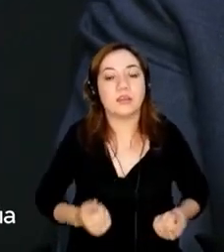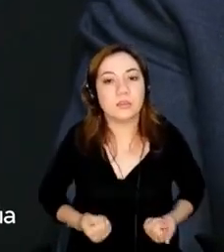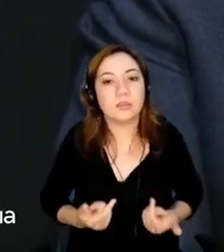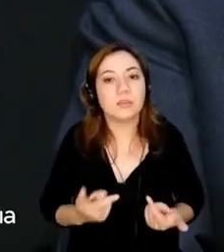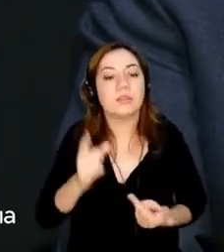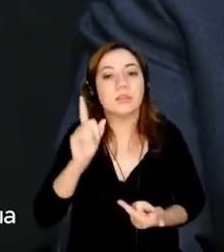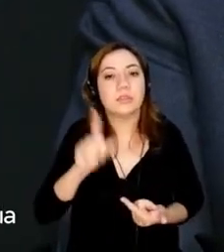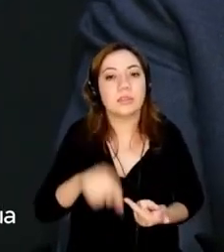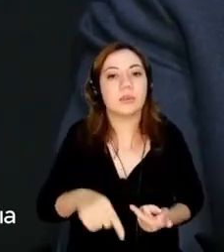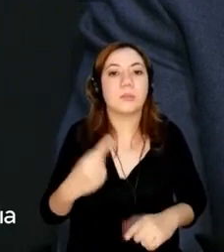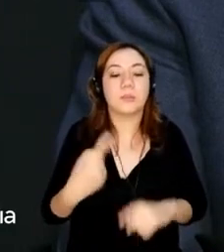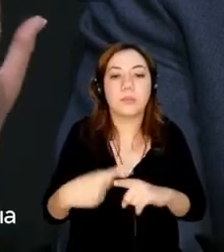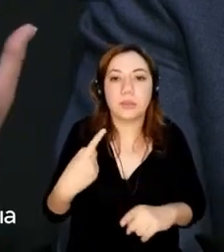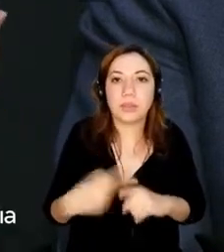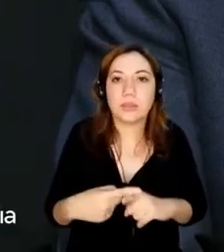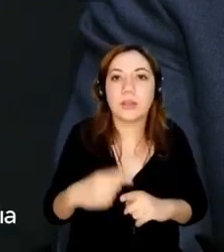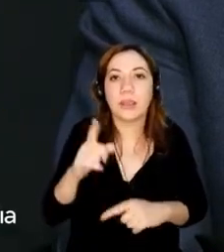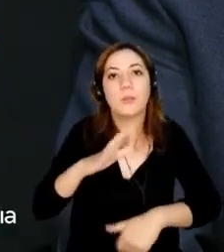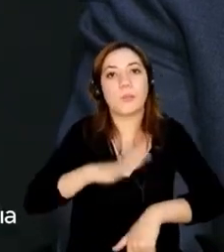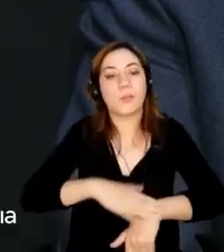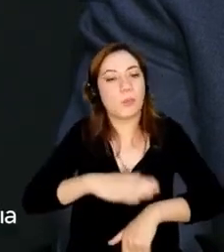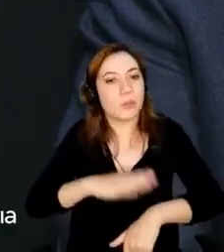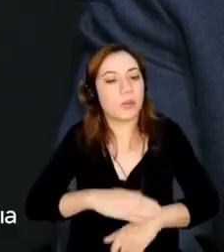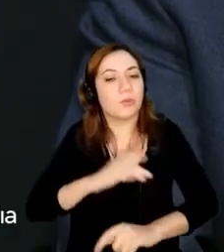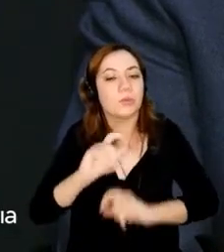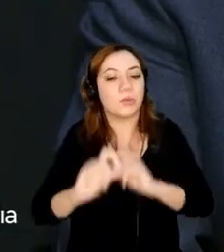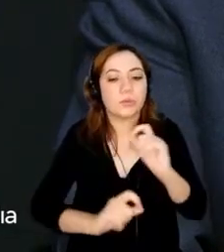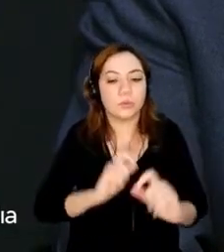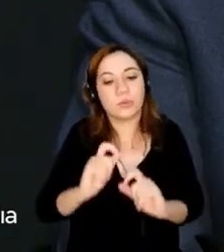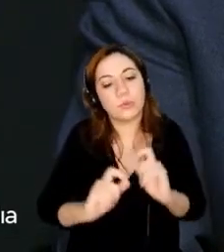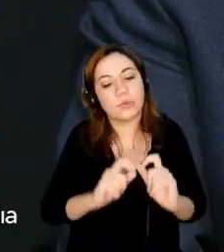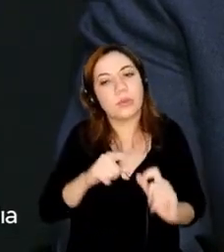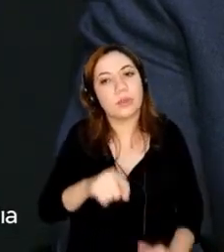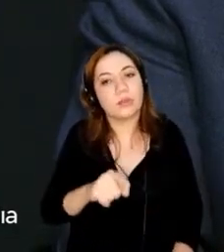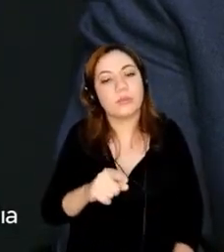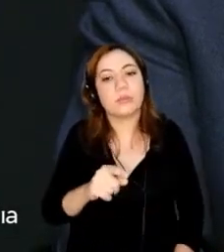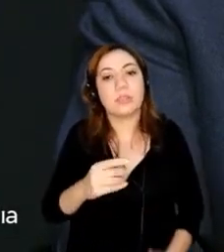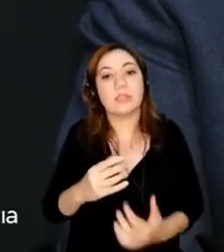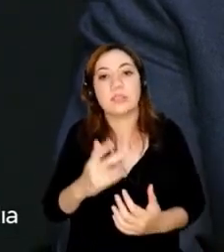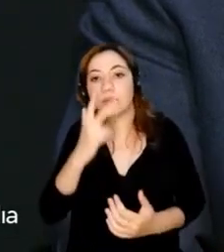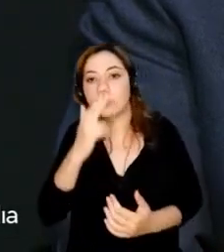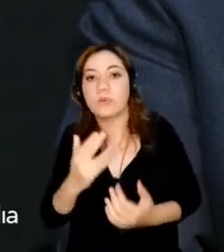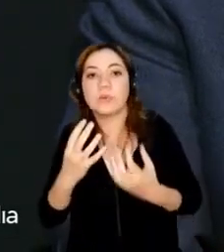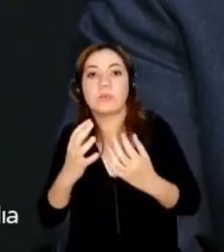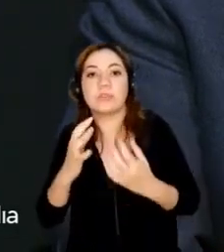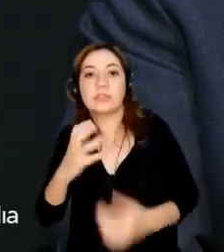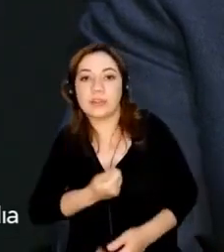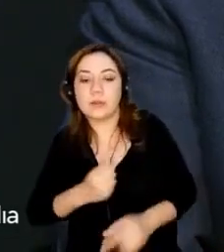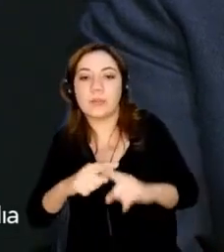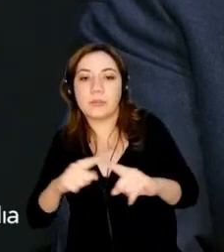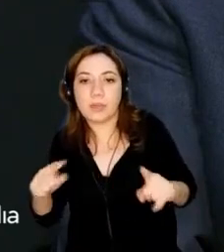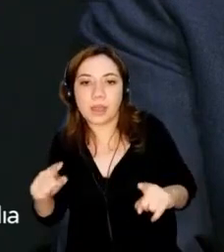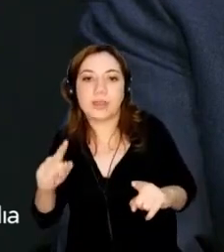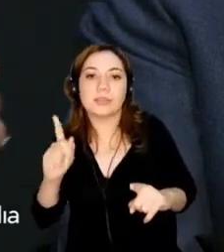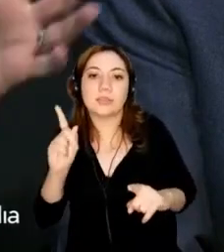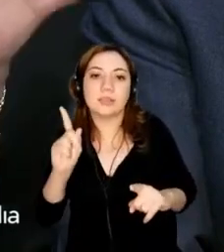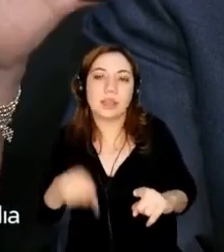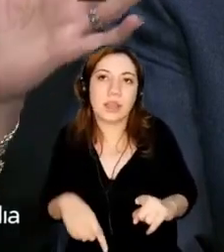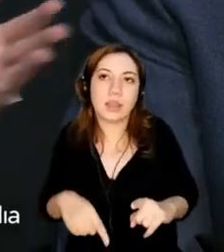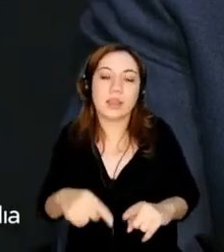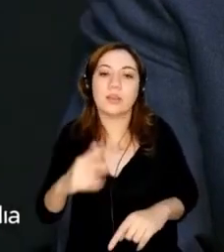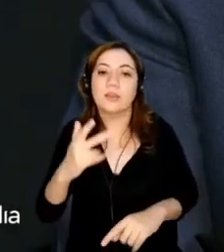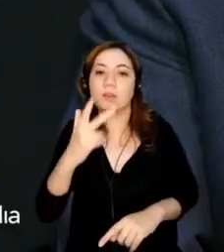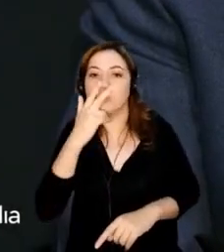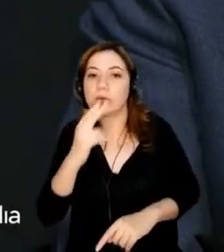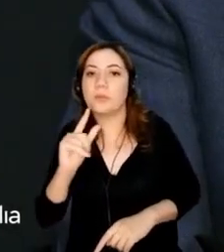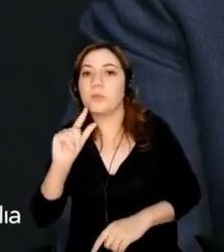in a situation where, like, well, you saved it, but it wasn't like a literal person. You saved a little bit of time here and a little bit of time there.